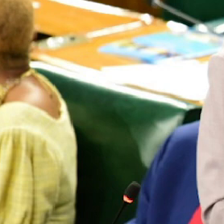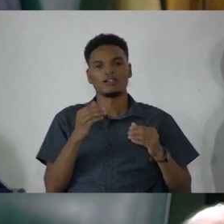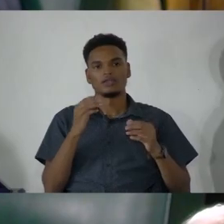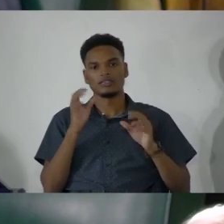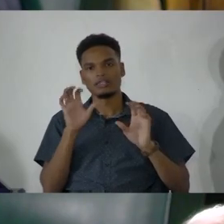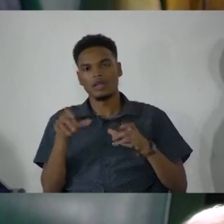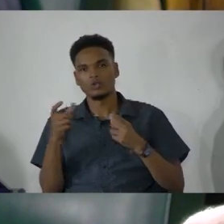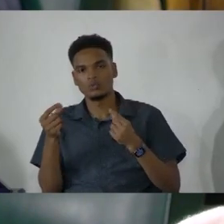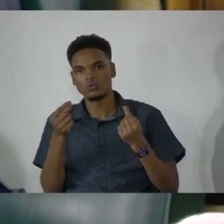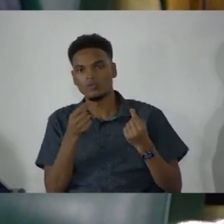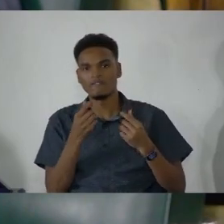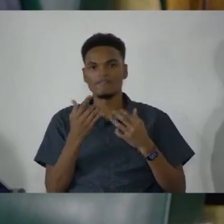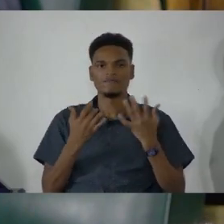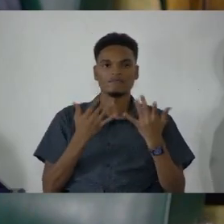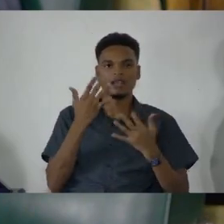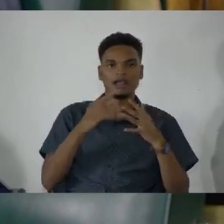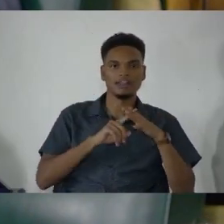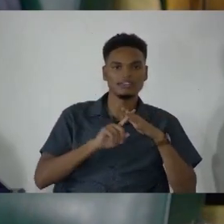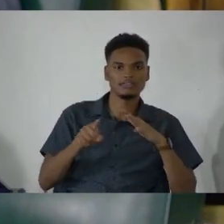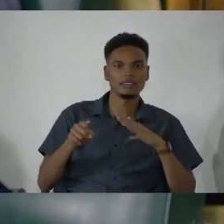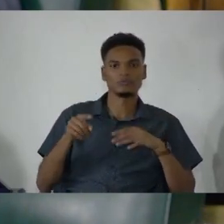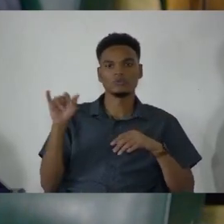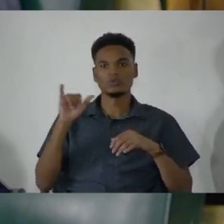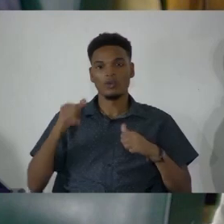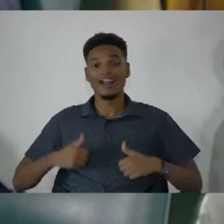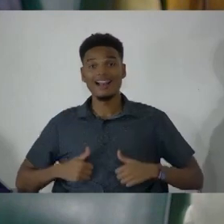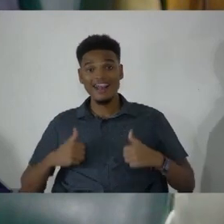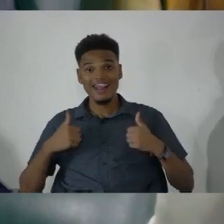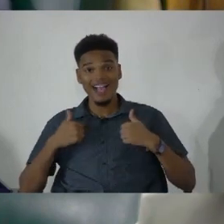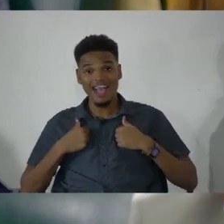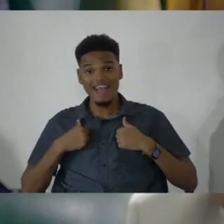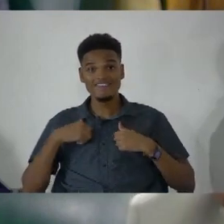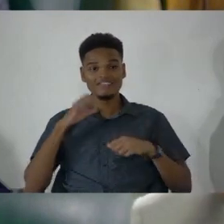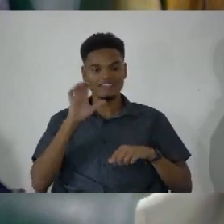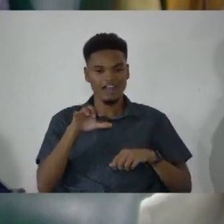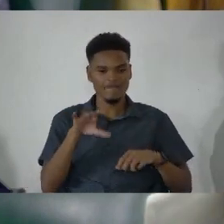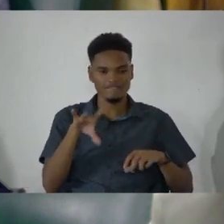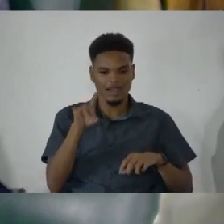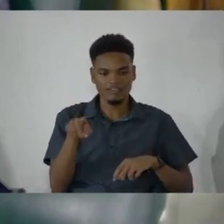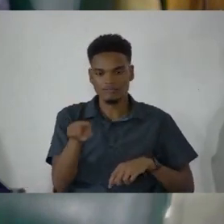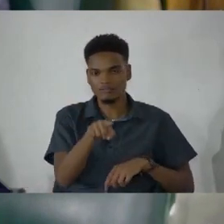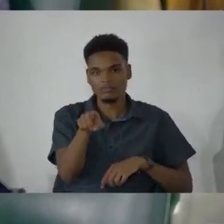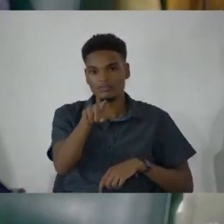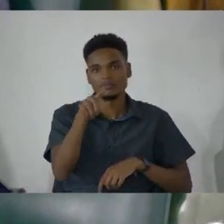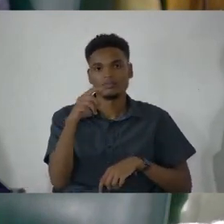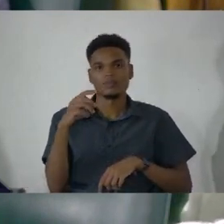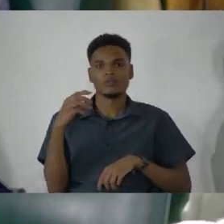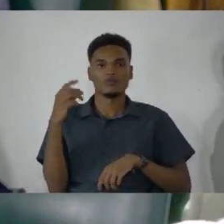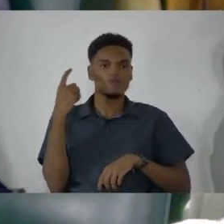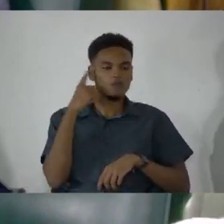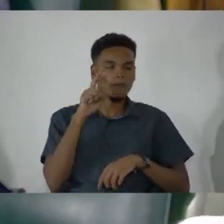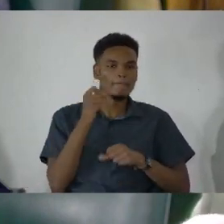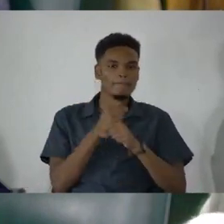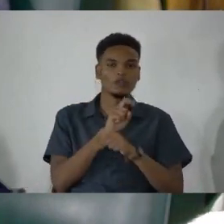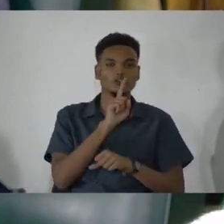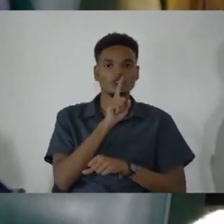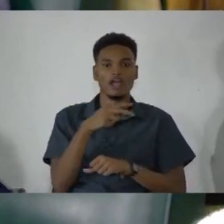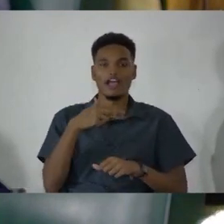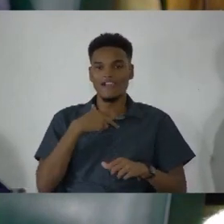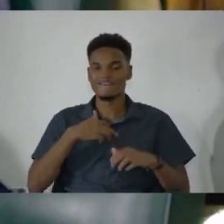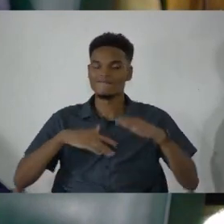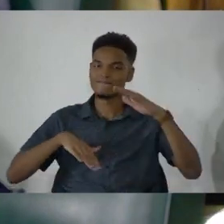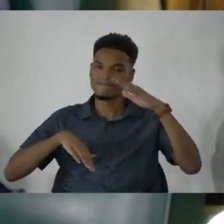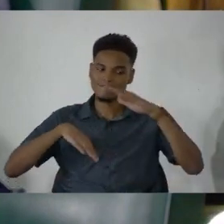routes. It will provide live tracking for fire personnel and equipment to ensure maximum